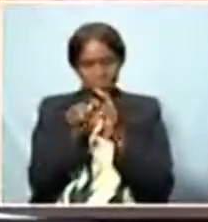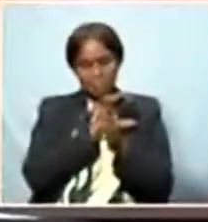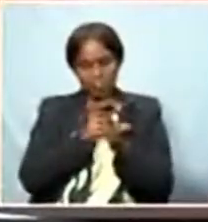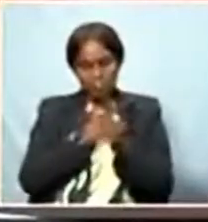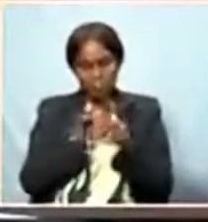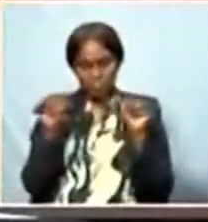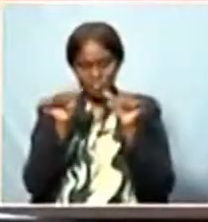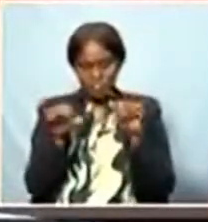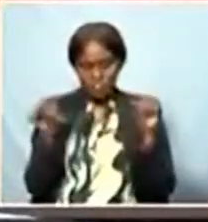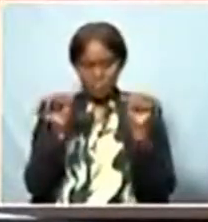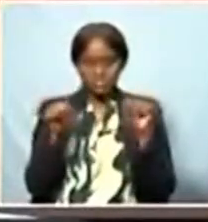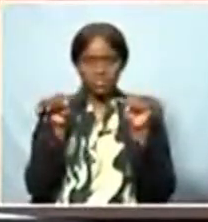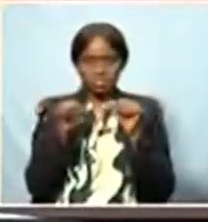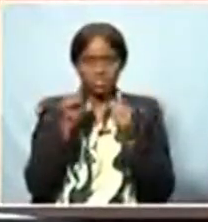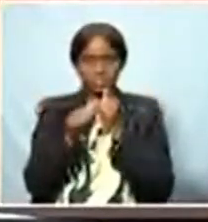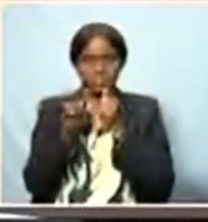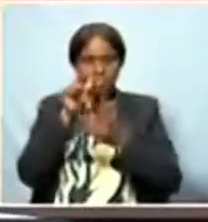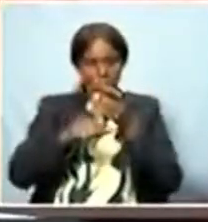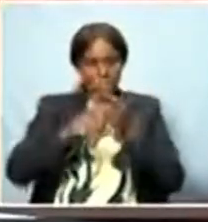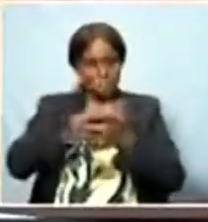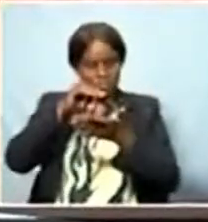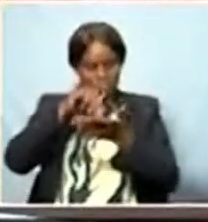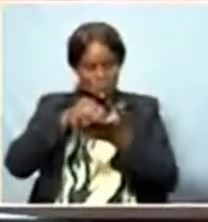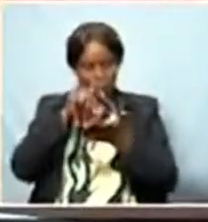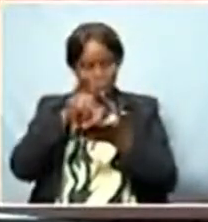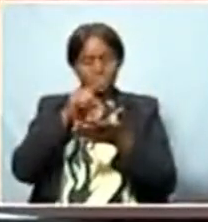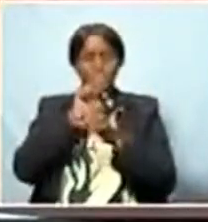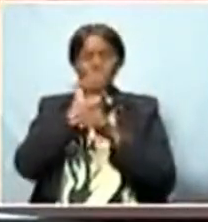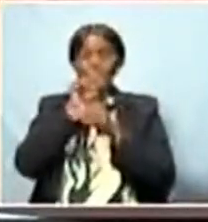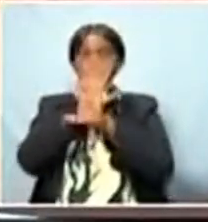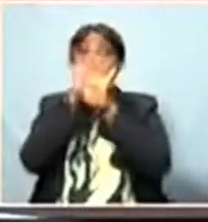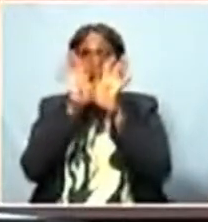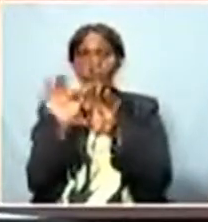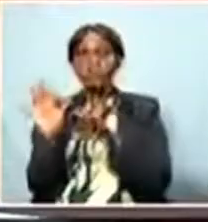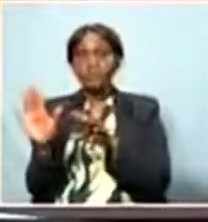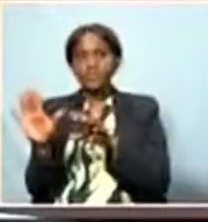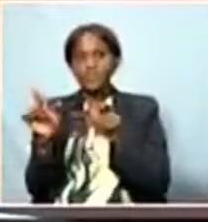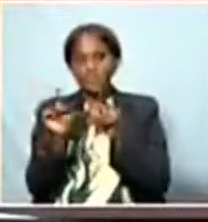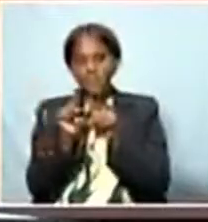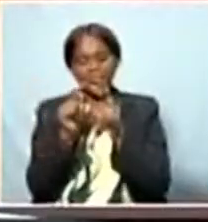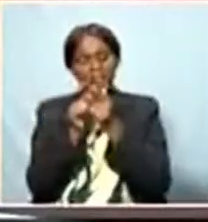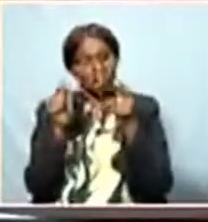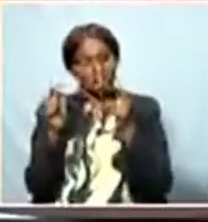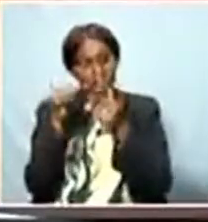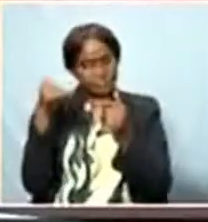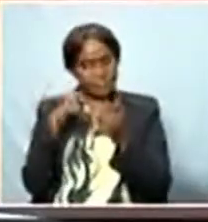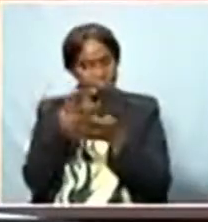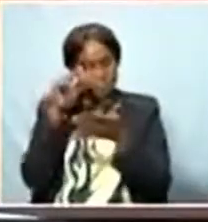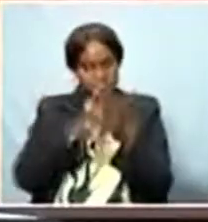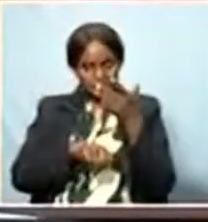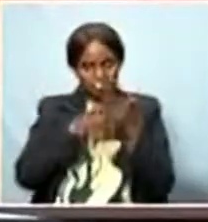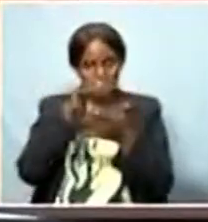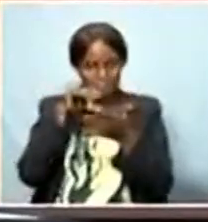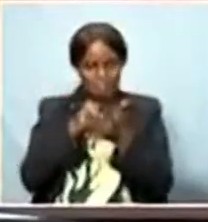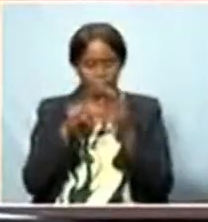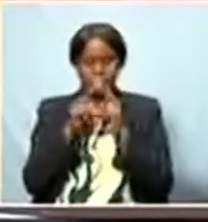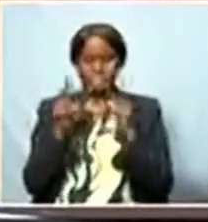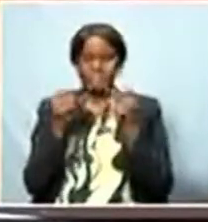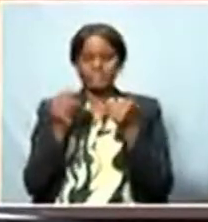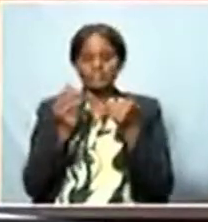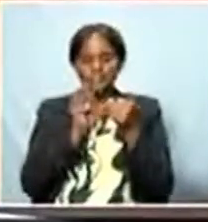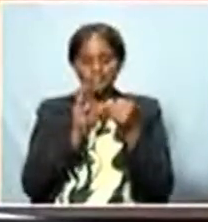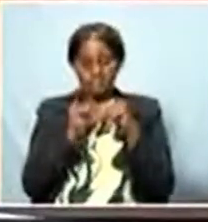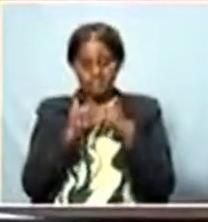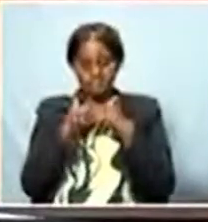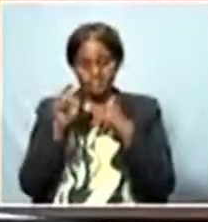audit. That cost center clearly exists. It's an explicit cost center. So